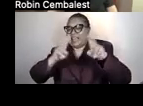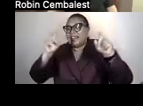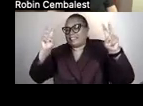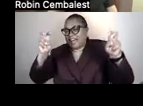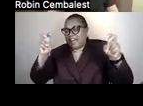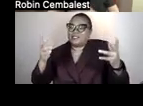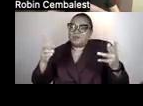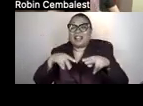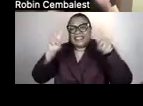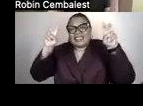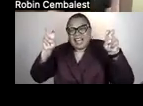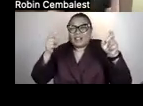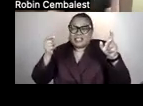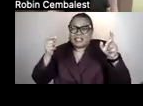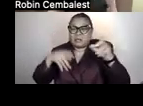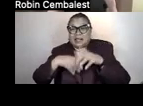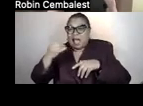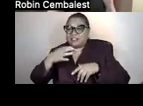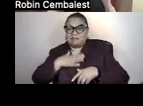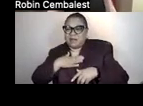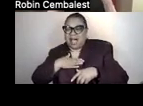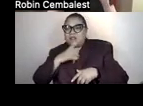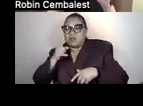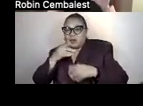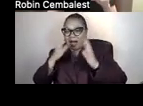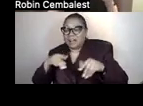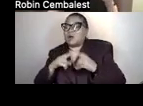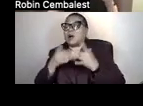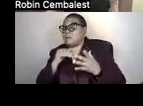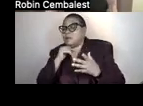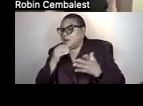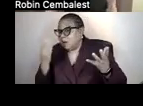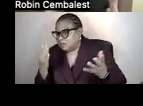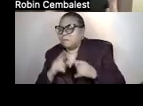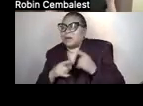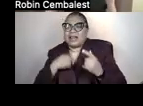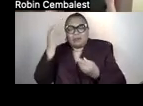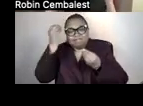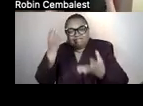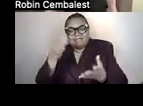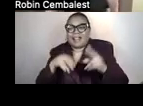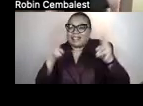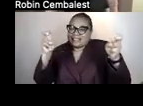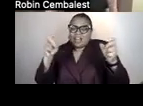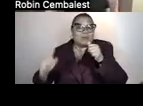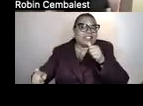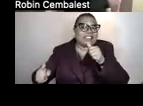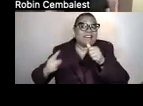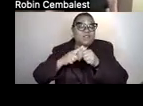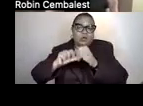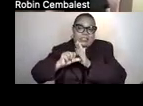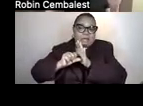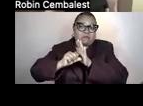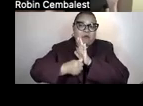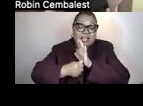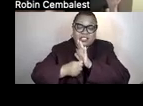Well, the title's a little bit out of my wheelhouse, but or maybe not, but I will say that the title is the first impression